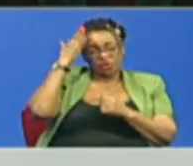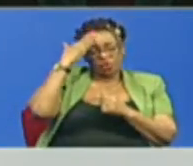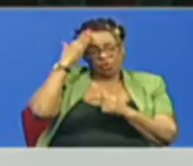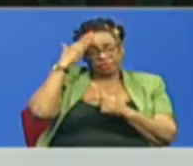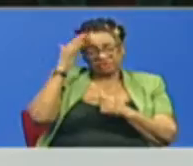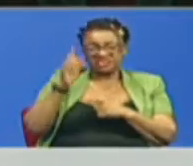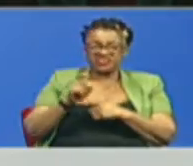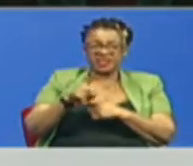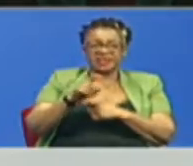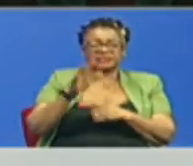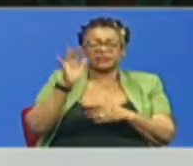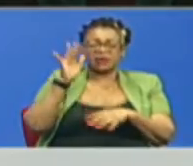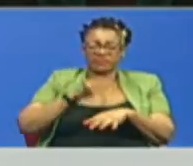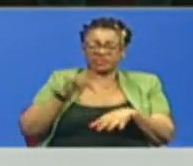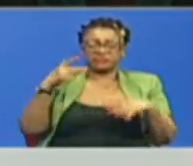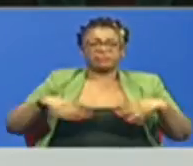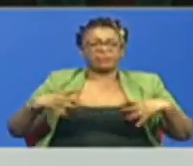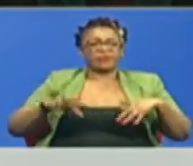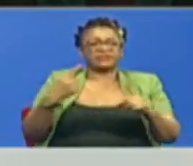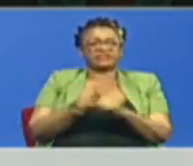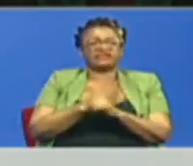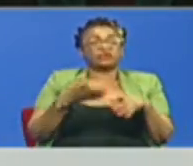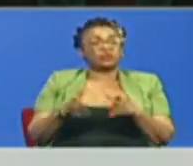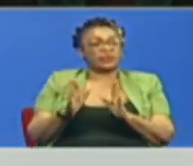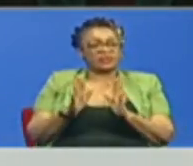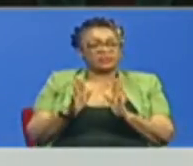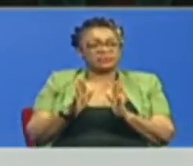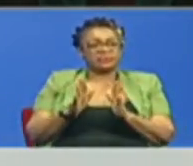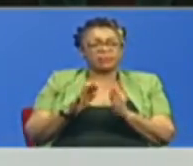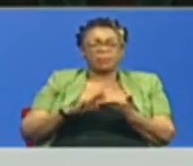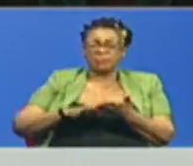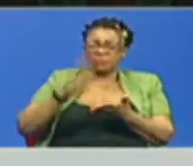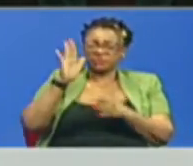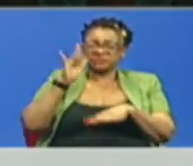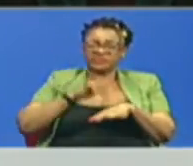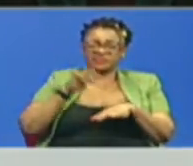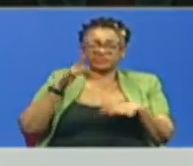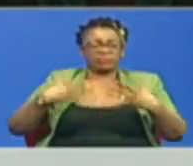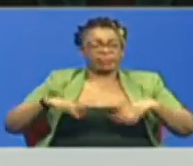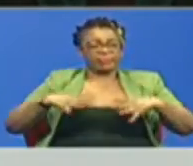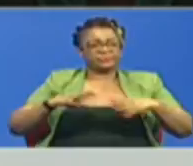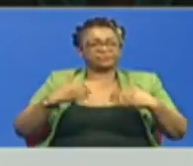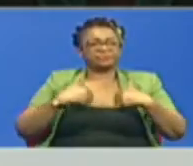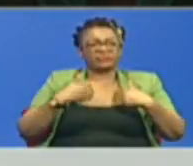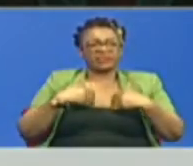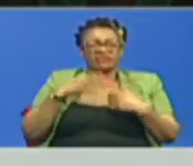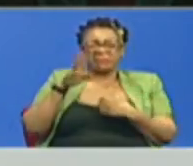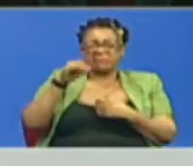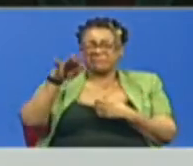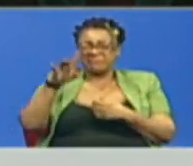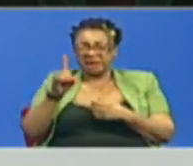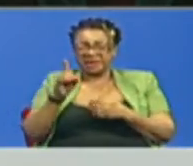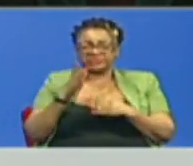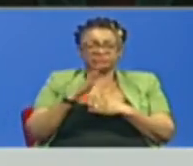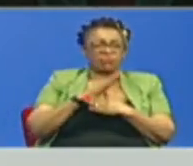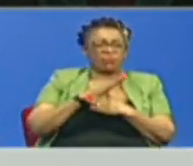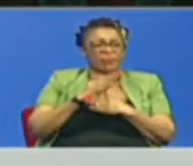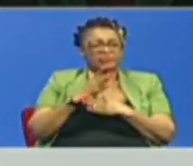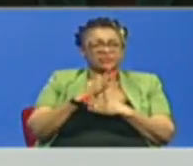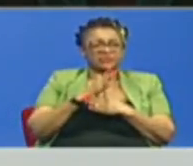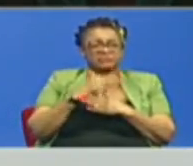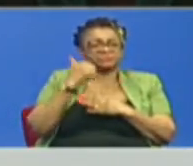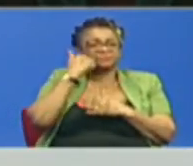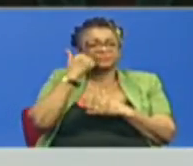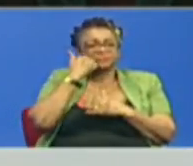in different ways. However, most infected people have developed mild to moderate illness and even